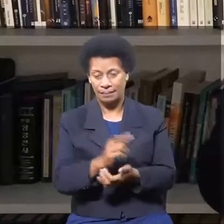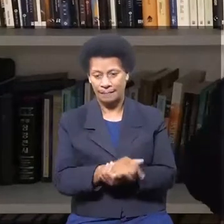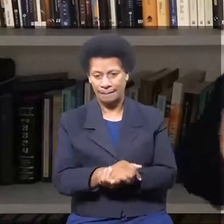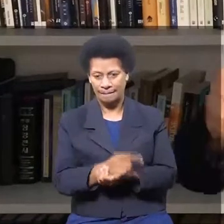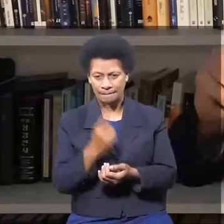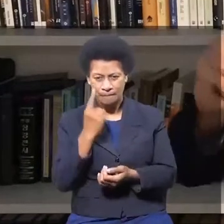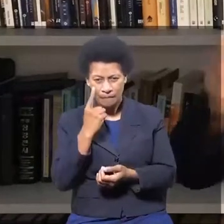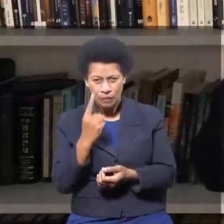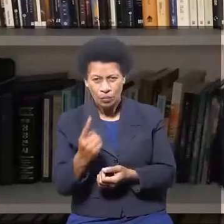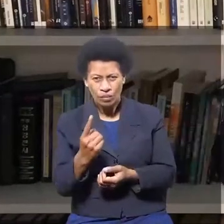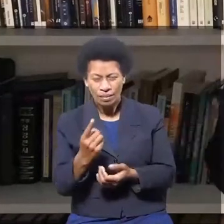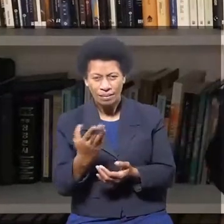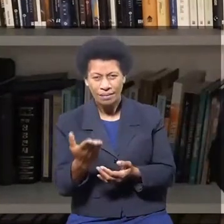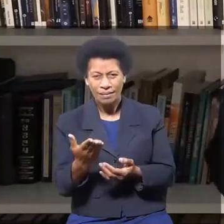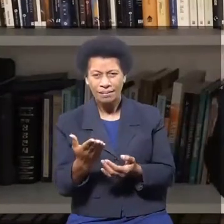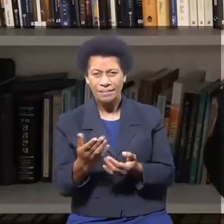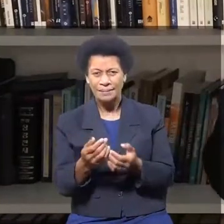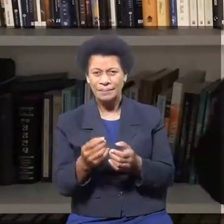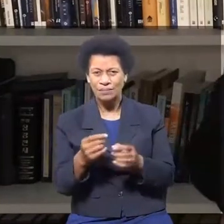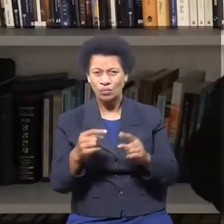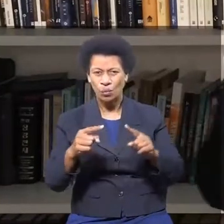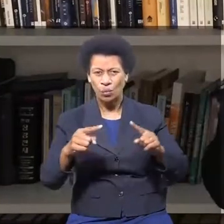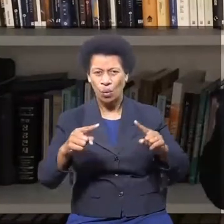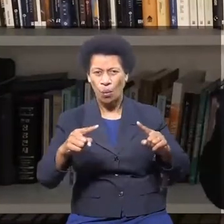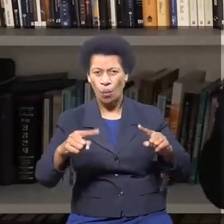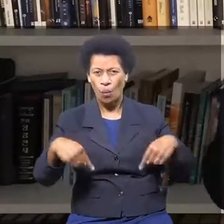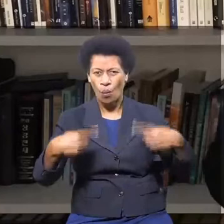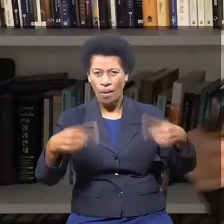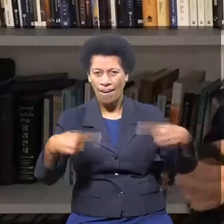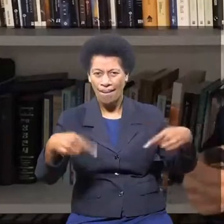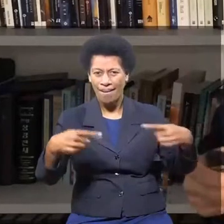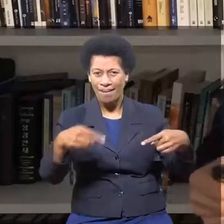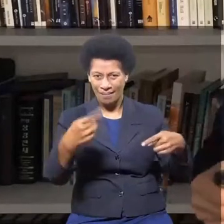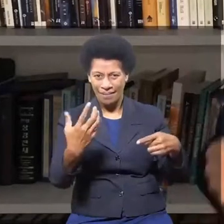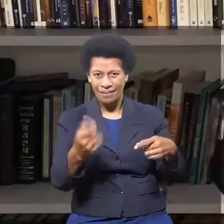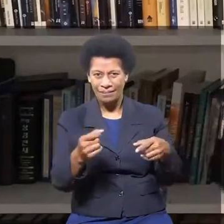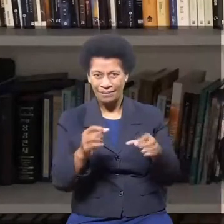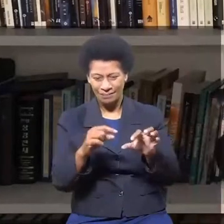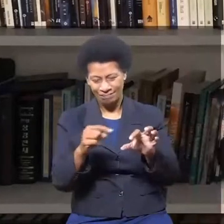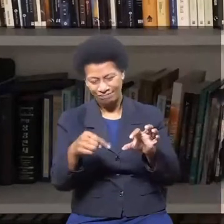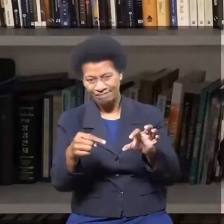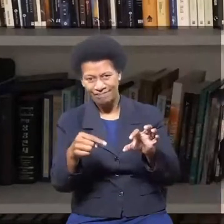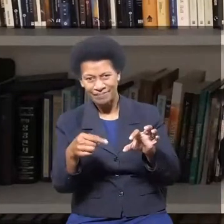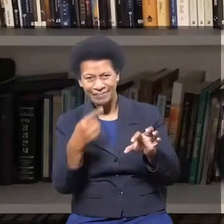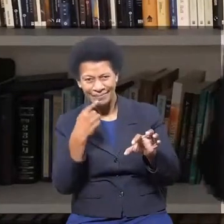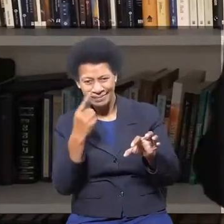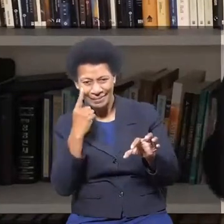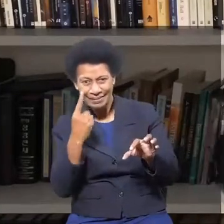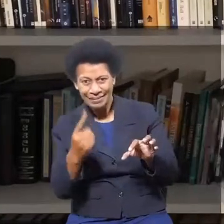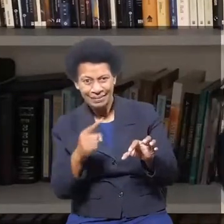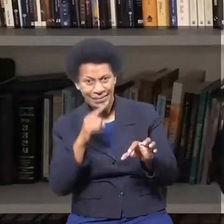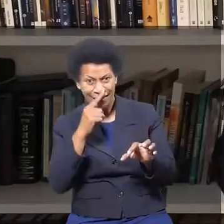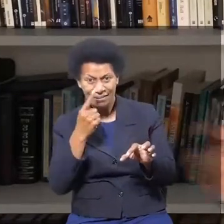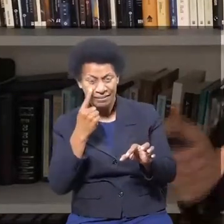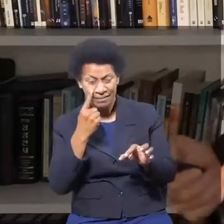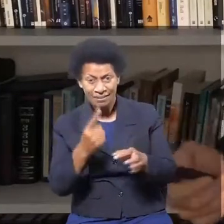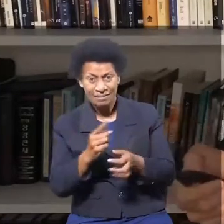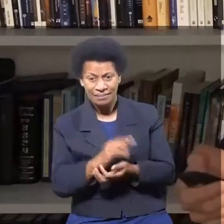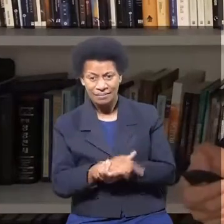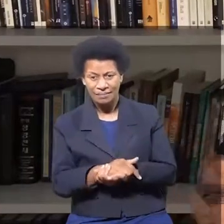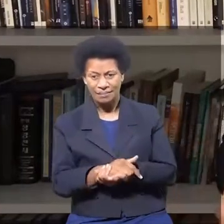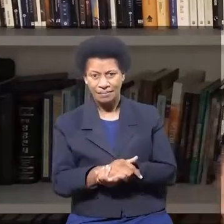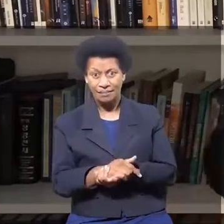you can see, the wheels are made out of molecules, the axle. It's a very fun little car that we couldn't even